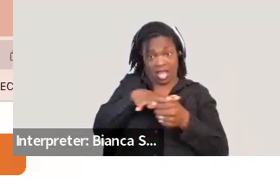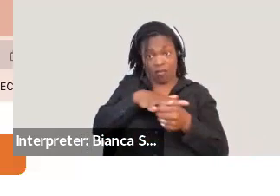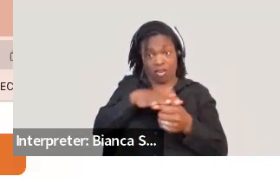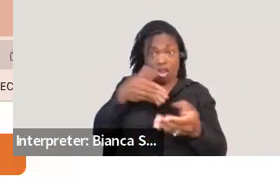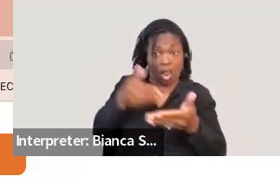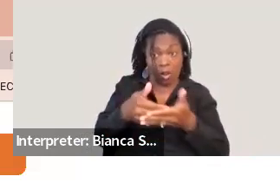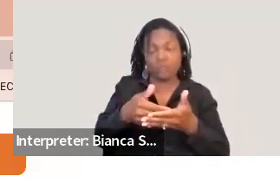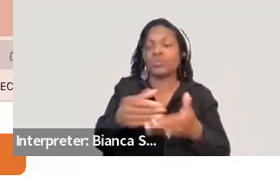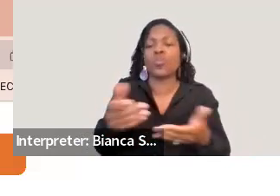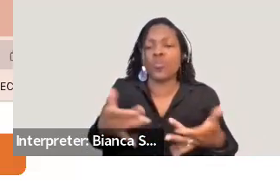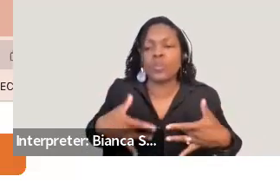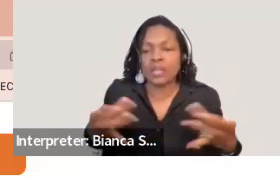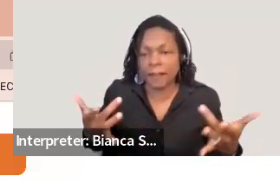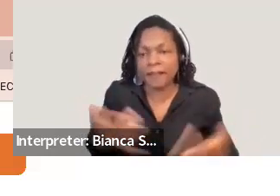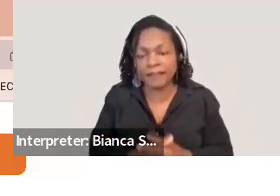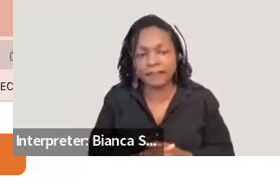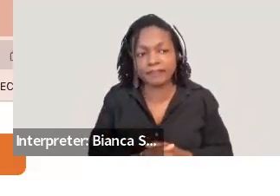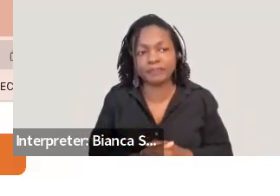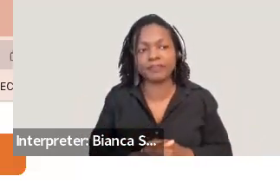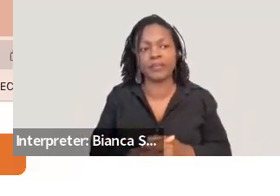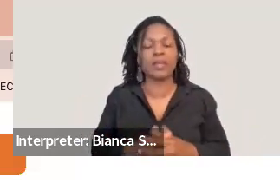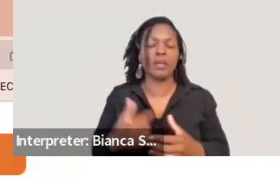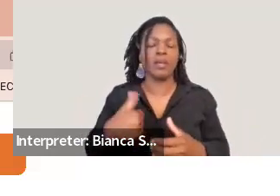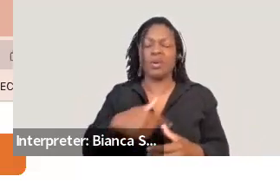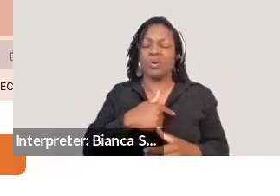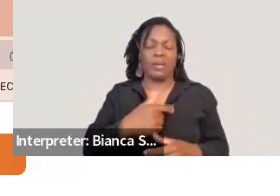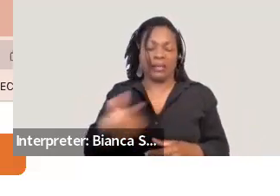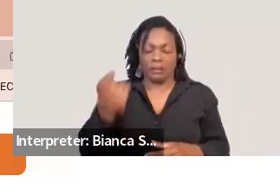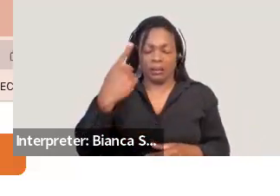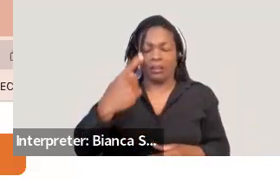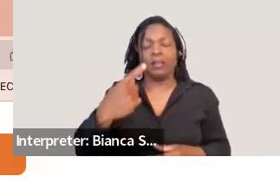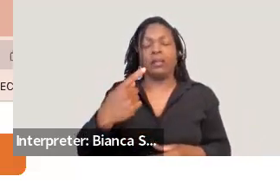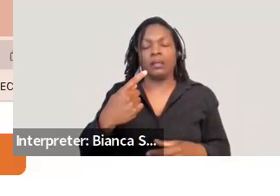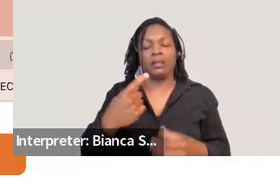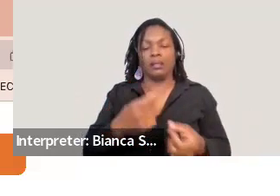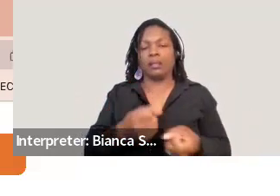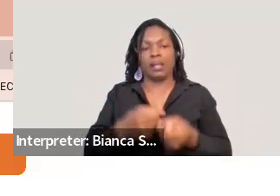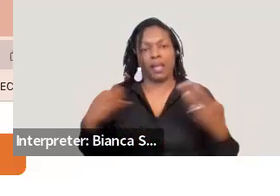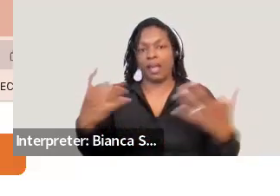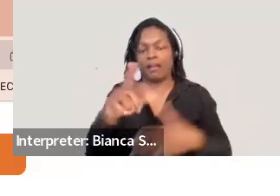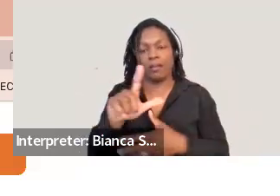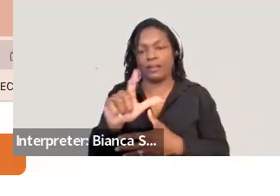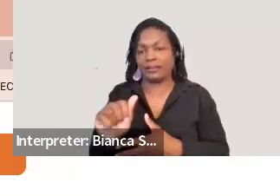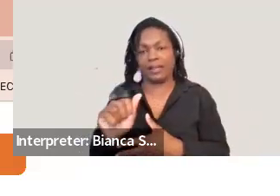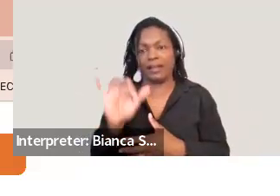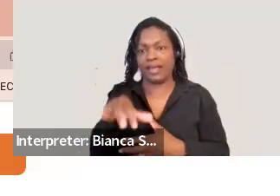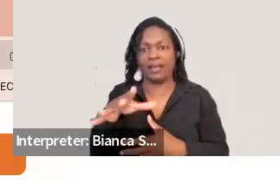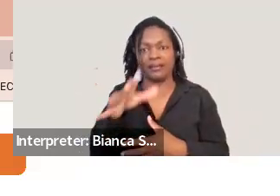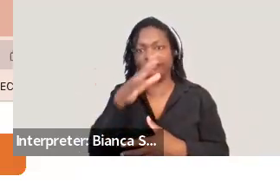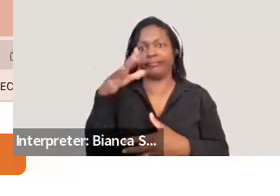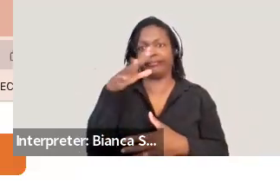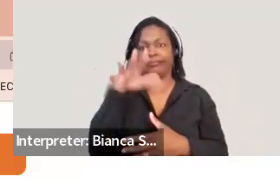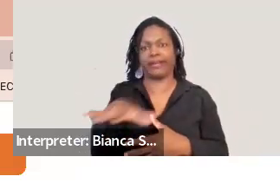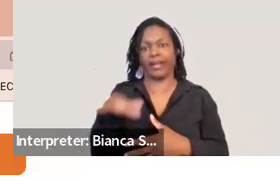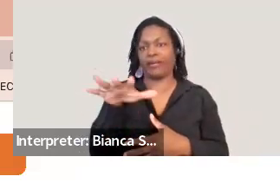area. We do know and understand that a good portion of Louisiana is rural, and there's just not